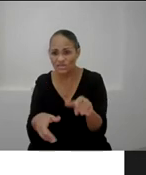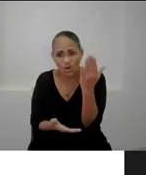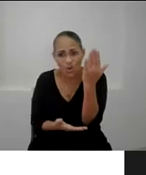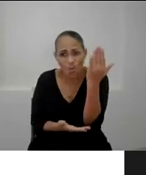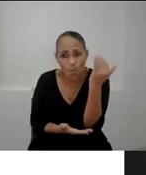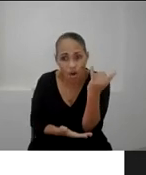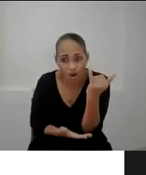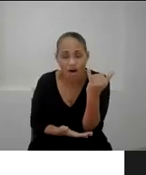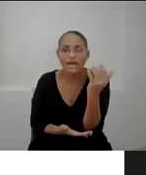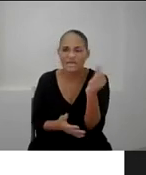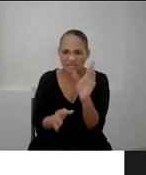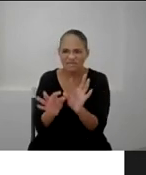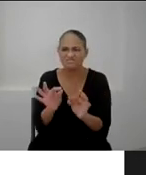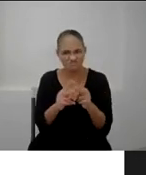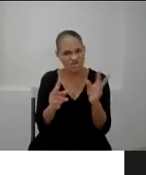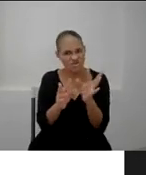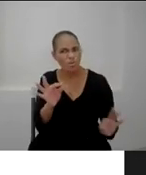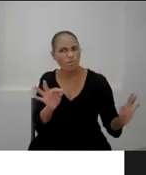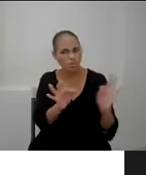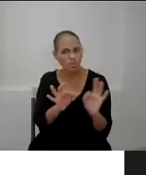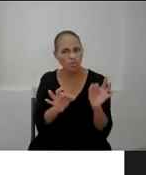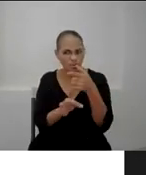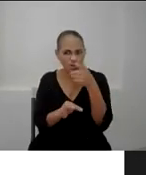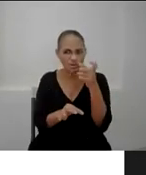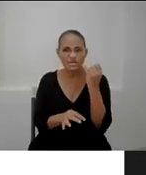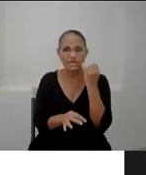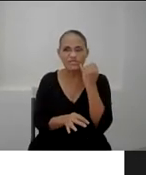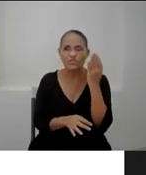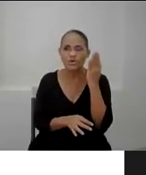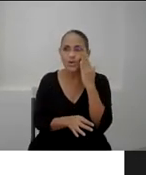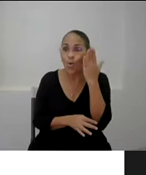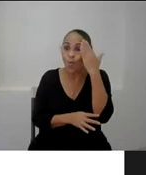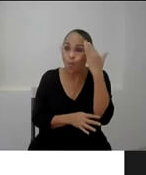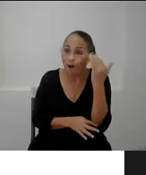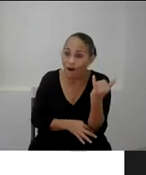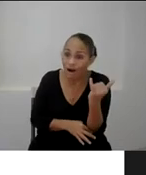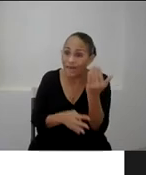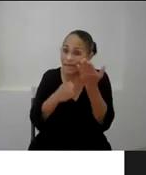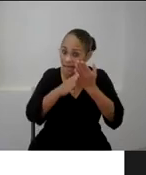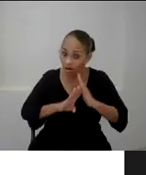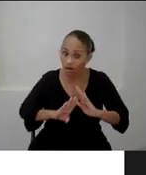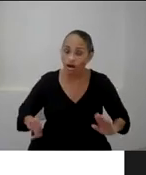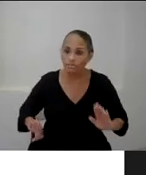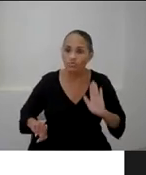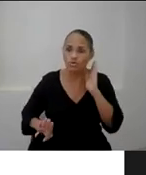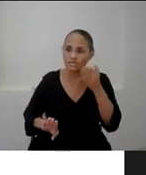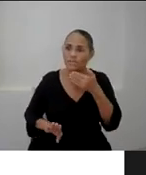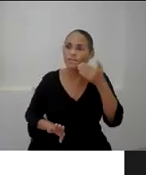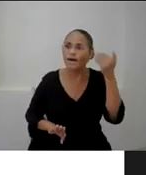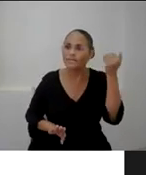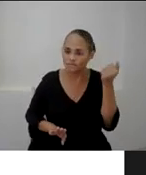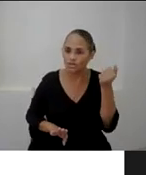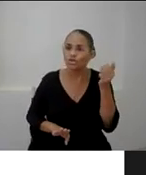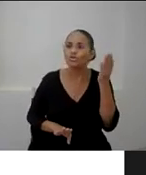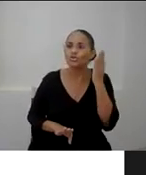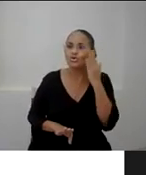is particularly important, because if we know why it calms them, we're probably in a better position to know